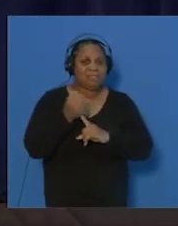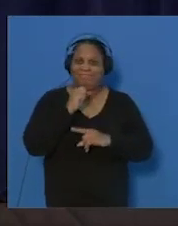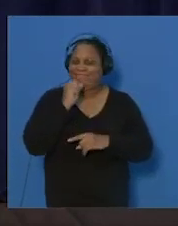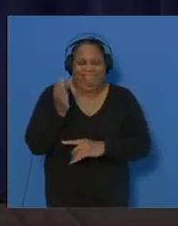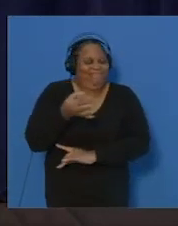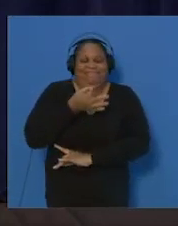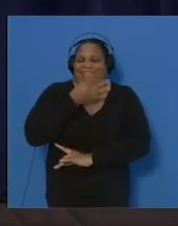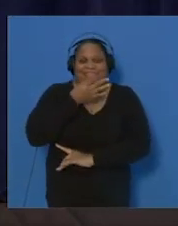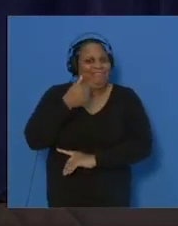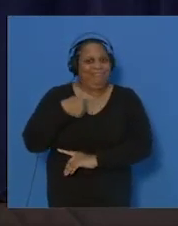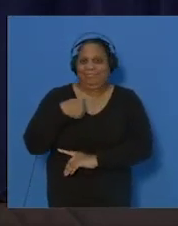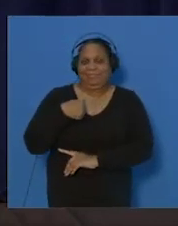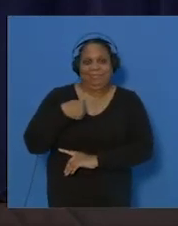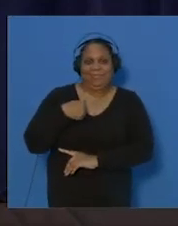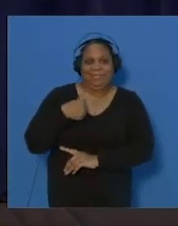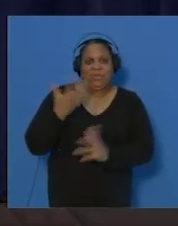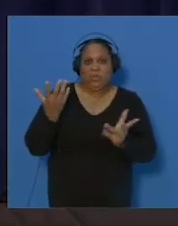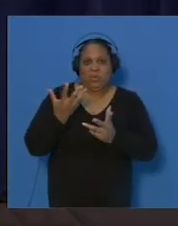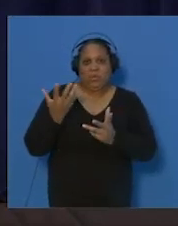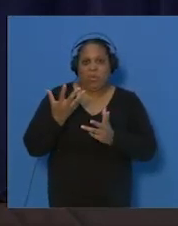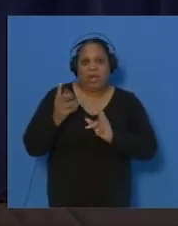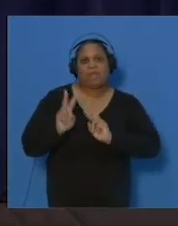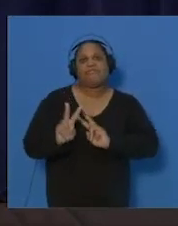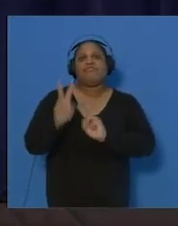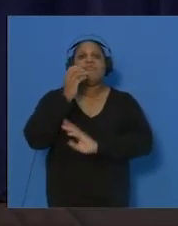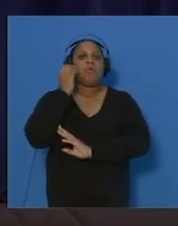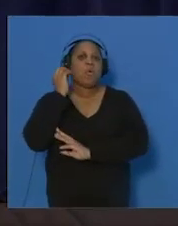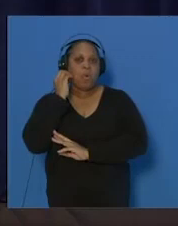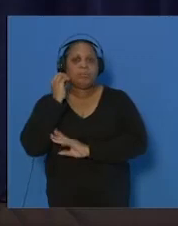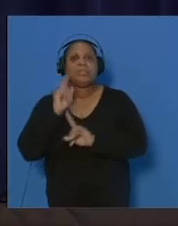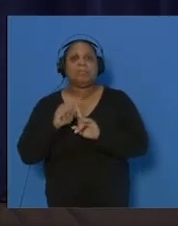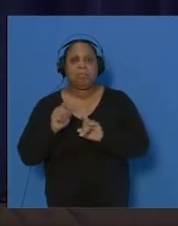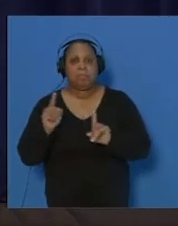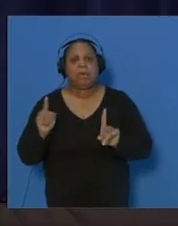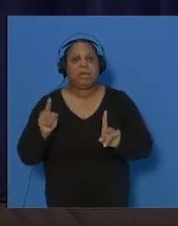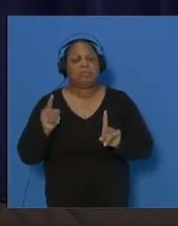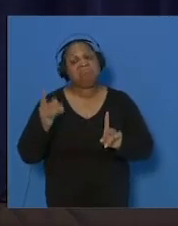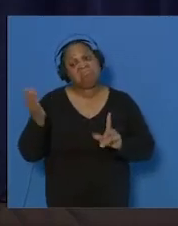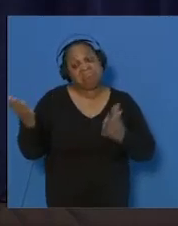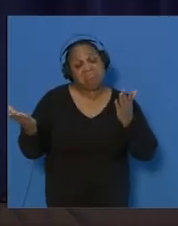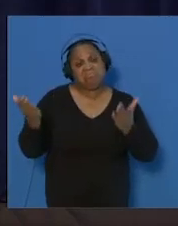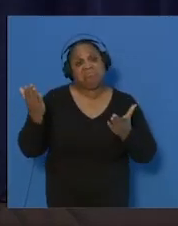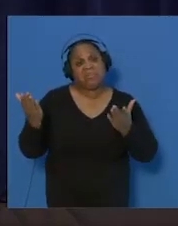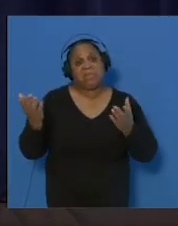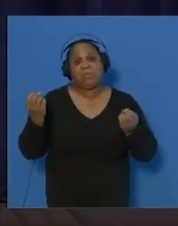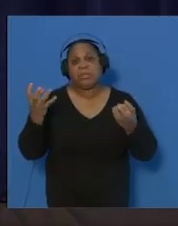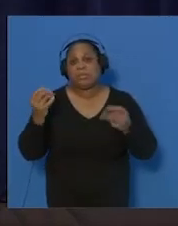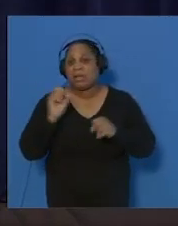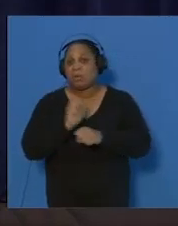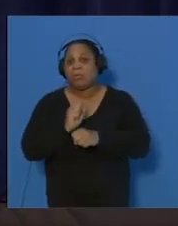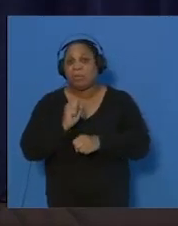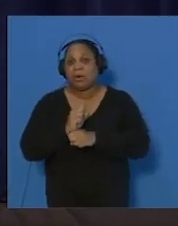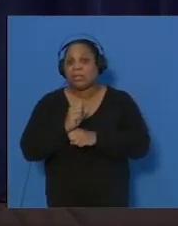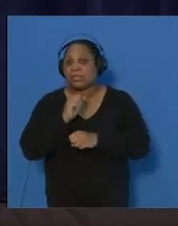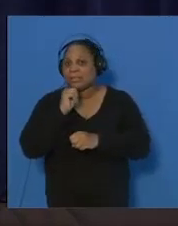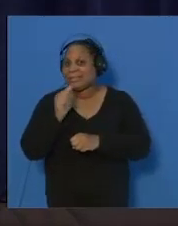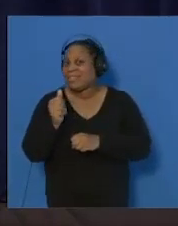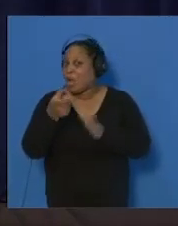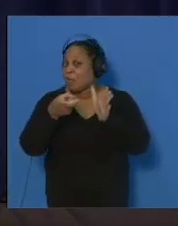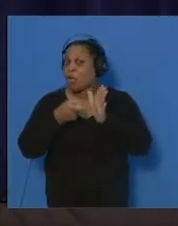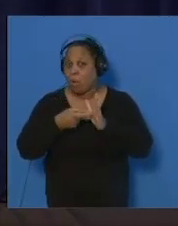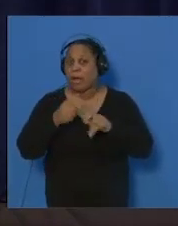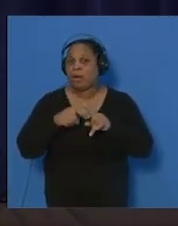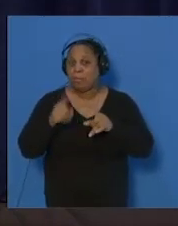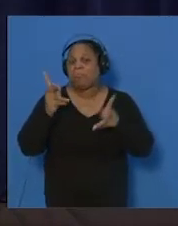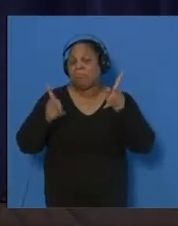expert on what is required insofar as funeral homes, but I'm sure there's a similar amount of work which may or may not be required, and I'm certain that individuals